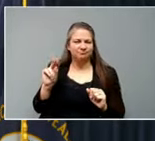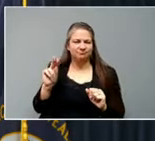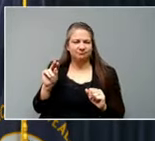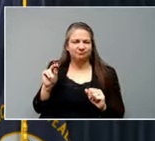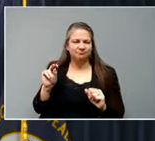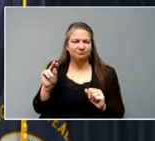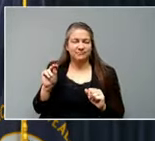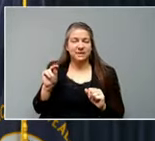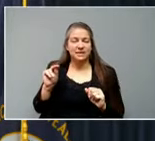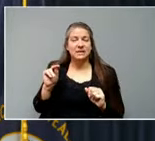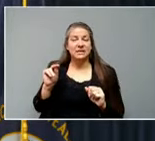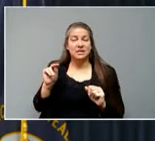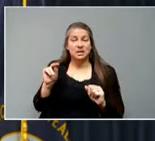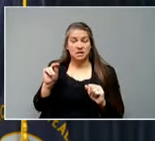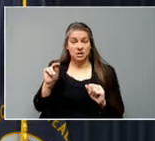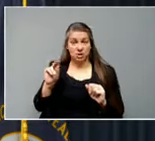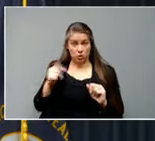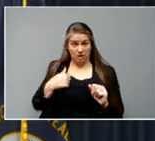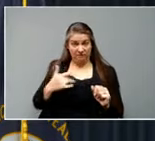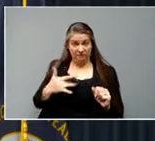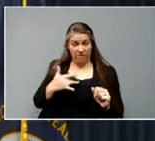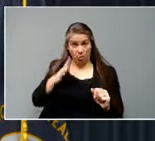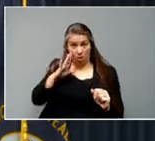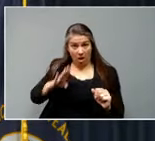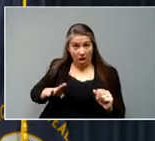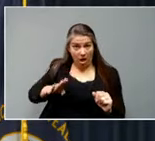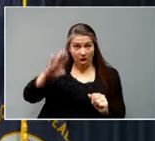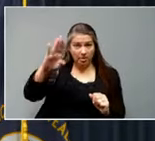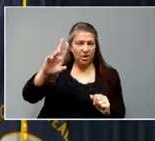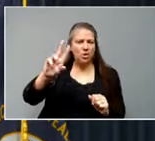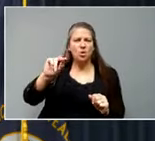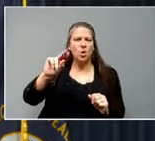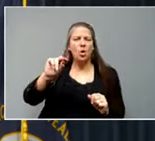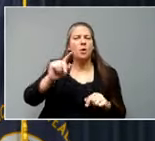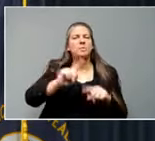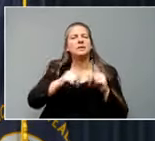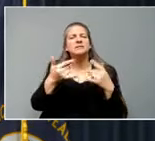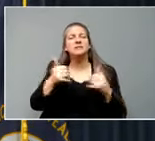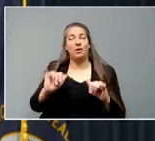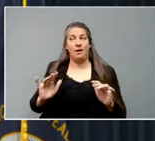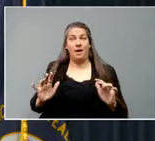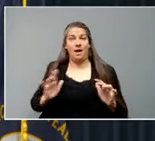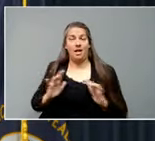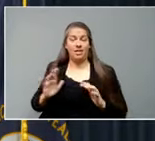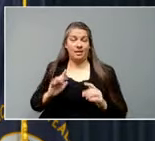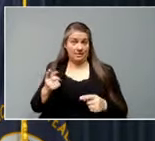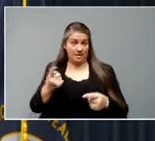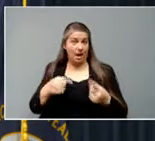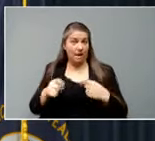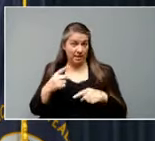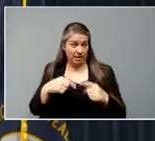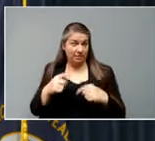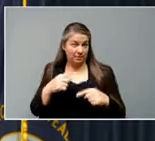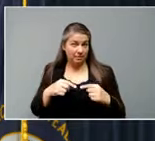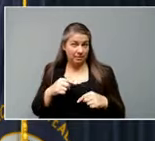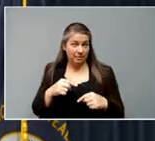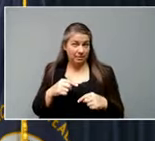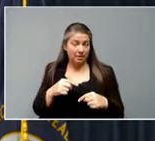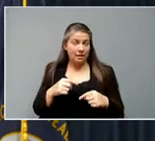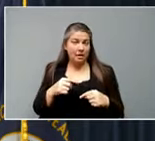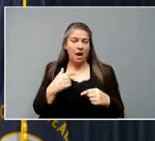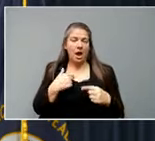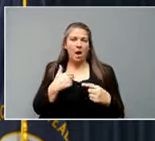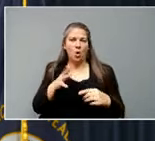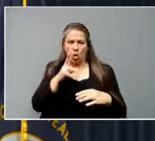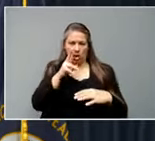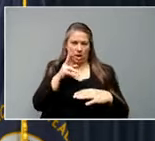for another increase, but the holiday season, in many ways, we shouldn't have to look at where we are in the last couple of weeks. We should